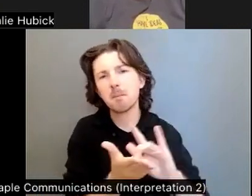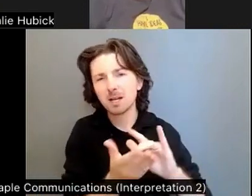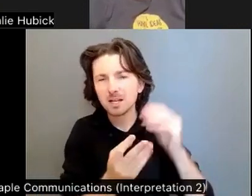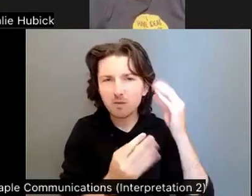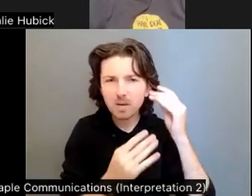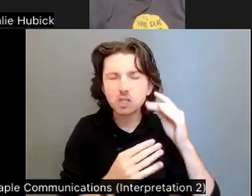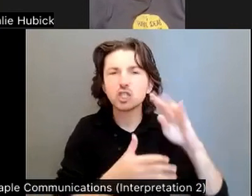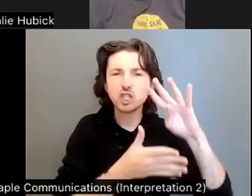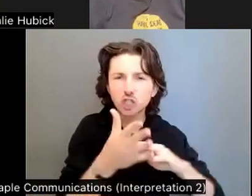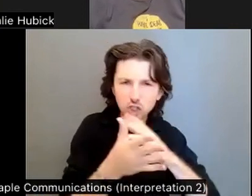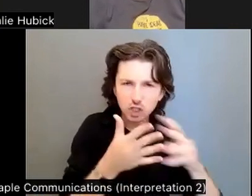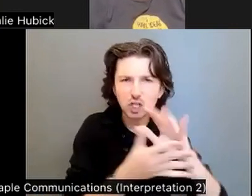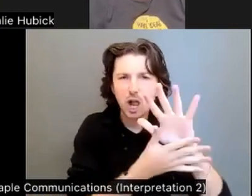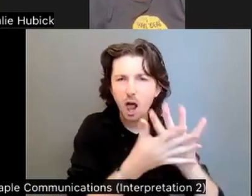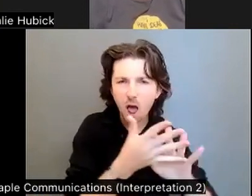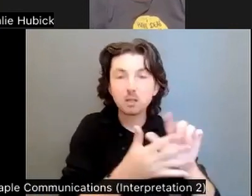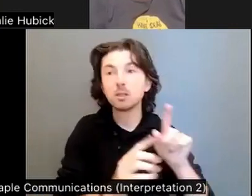of the truth.